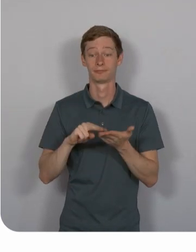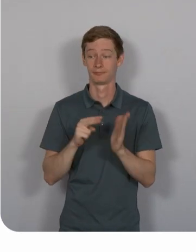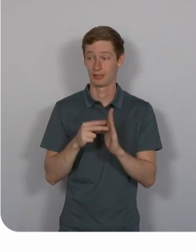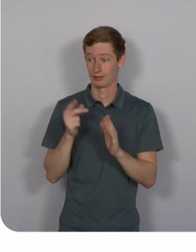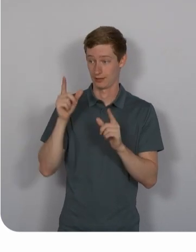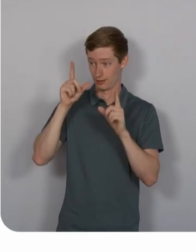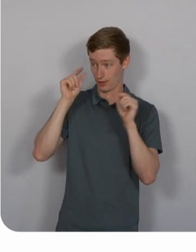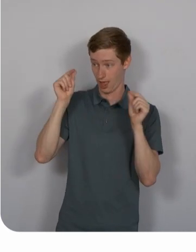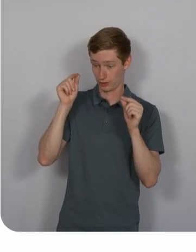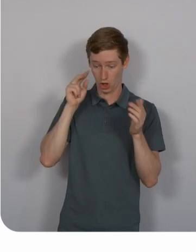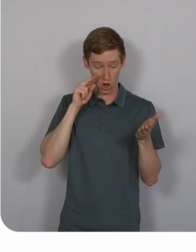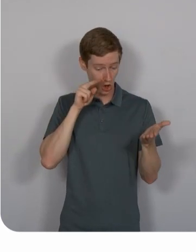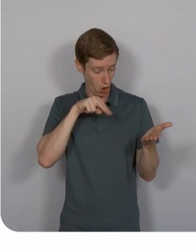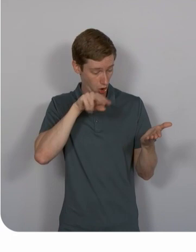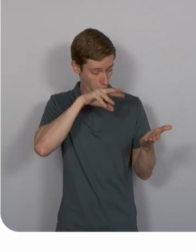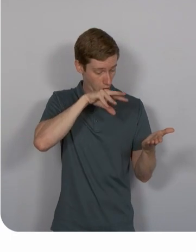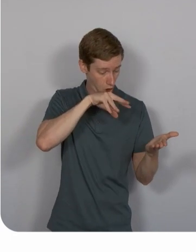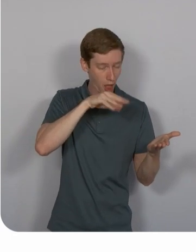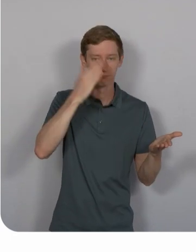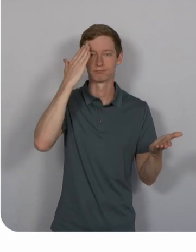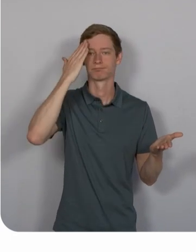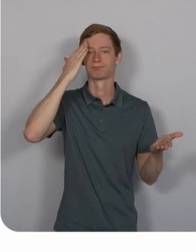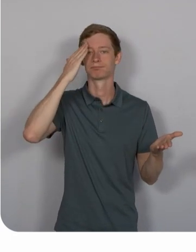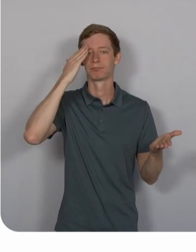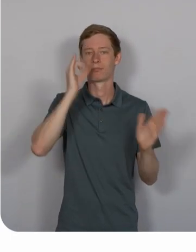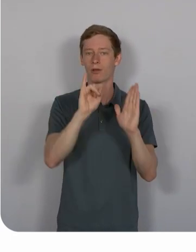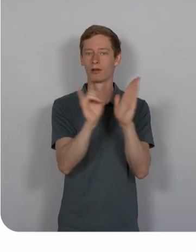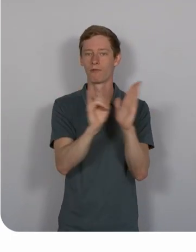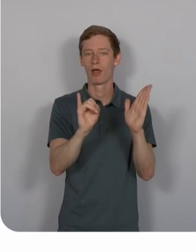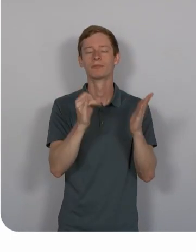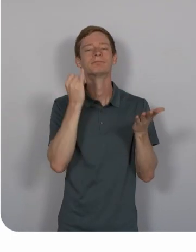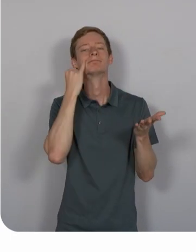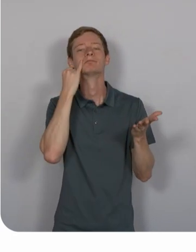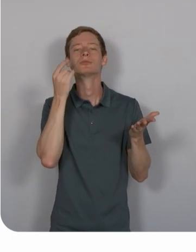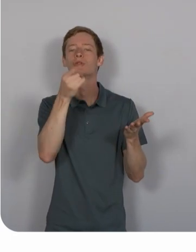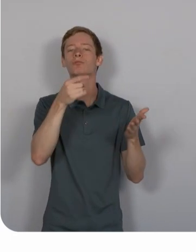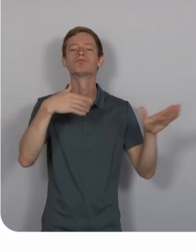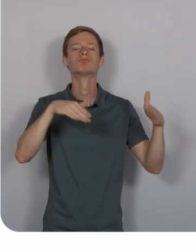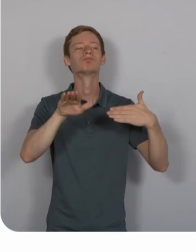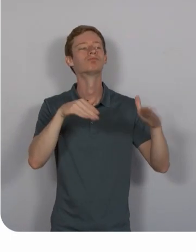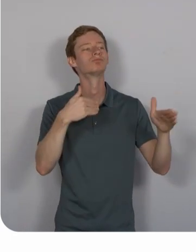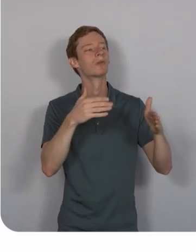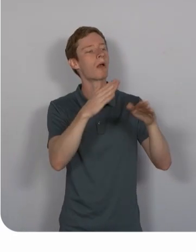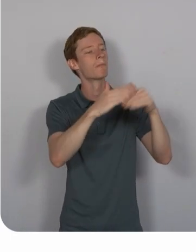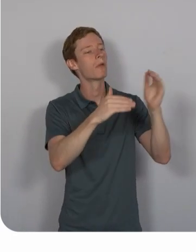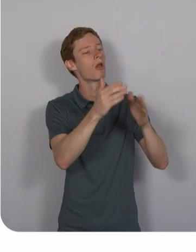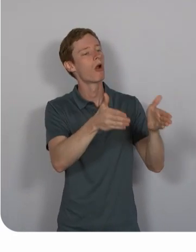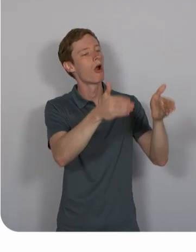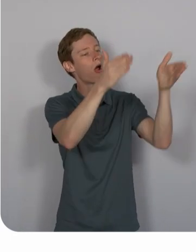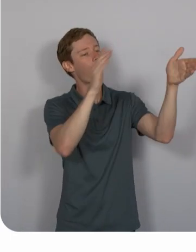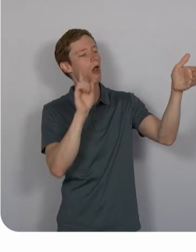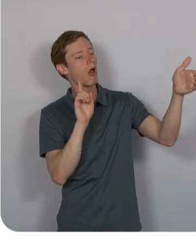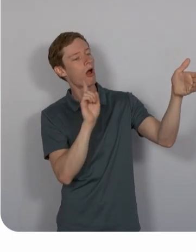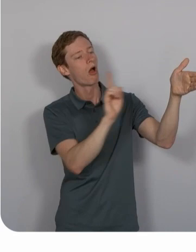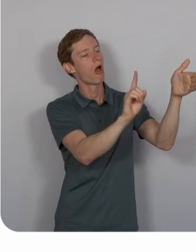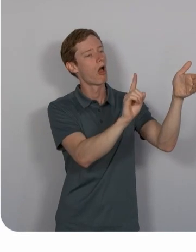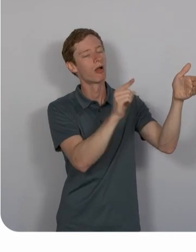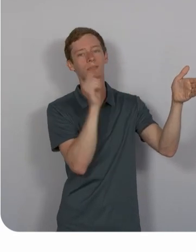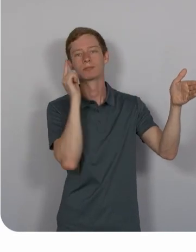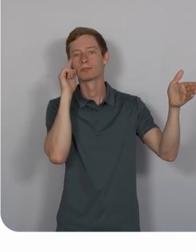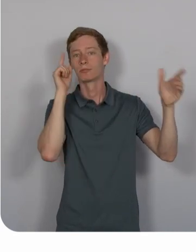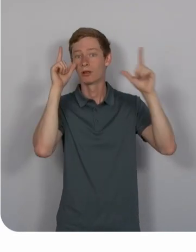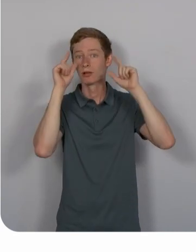when you ask them questions. So if you want to know what the building is that you're standing in front of, or if you want to translate a